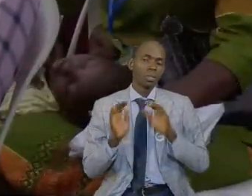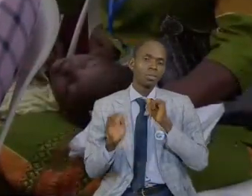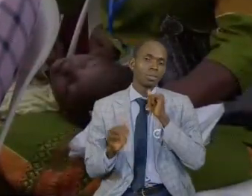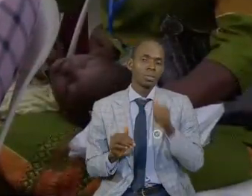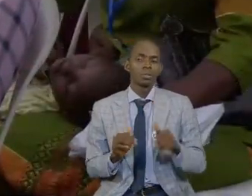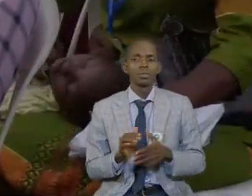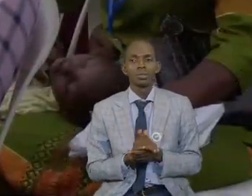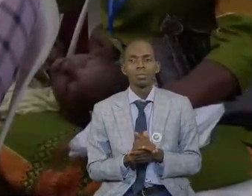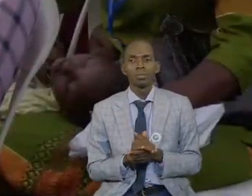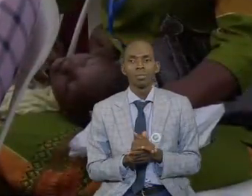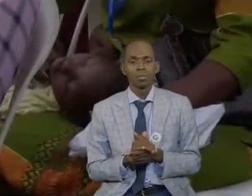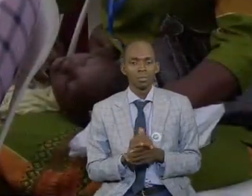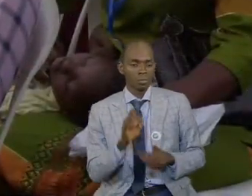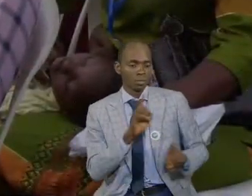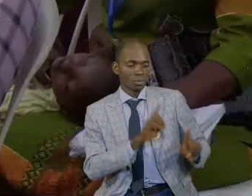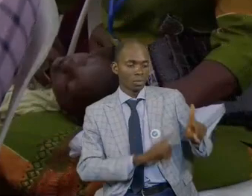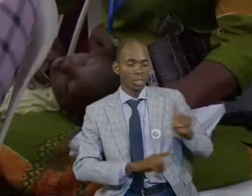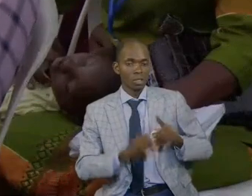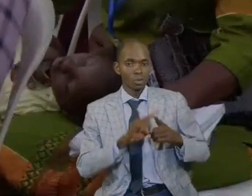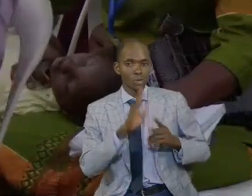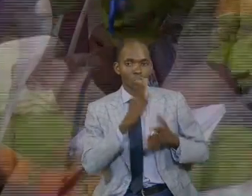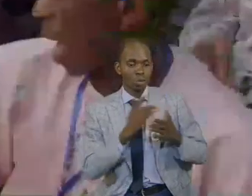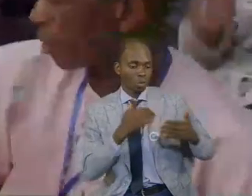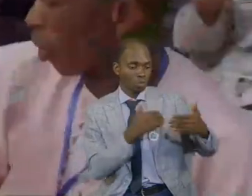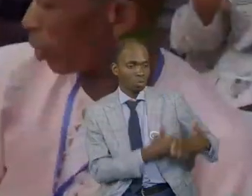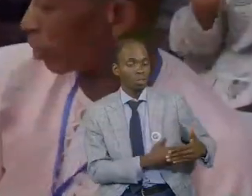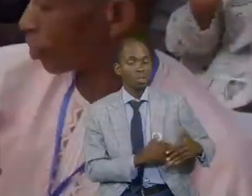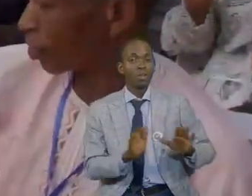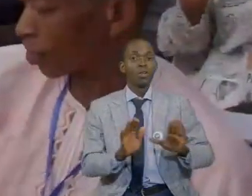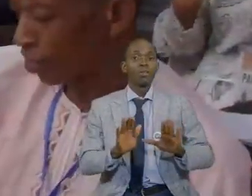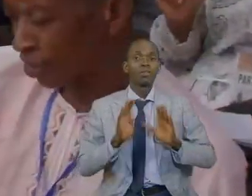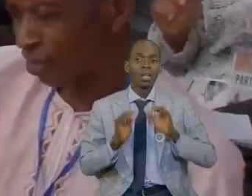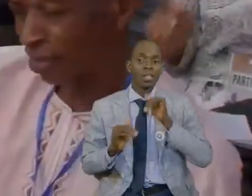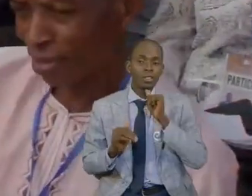Tell your brother, your sister there, fear not.